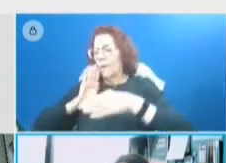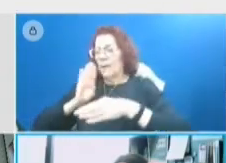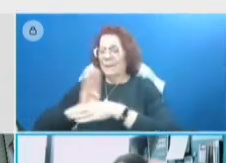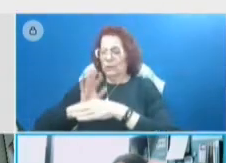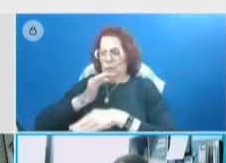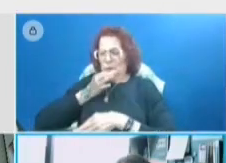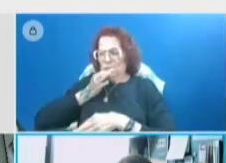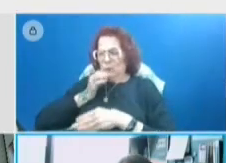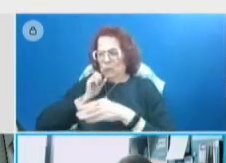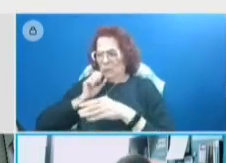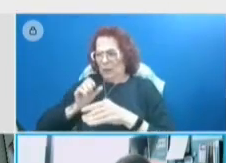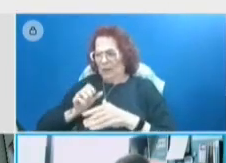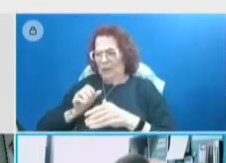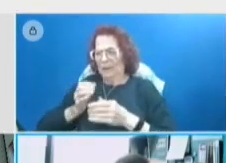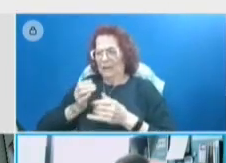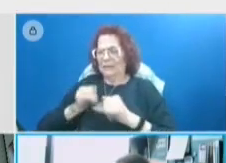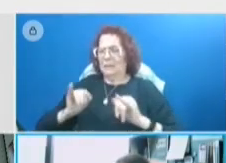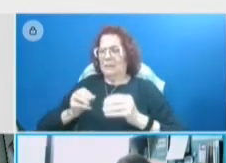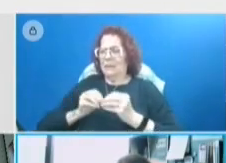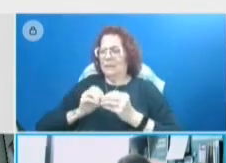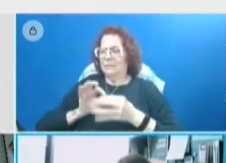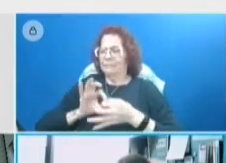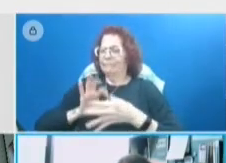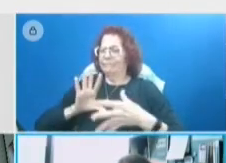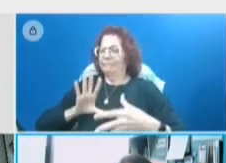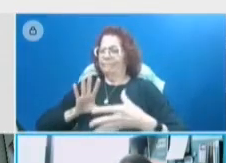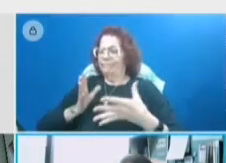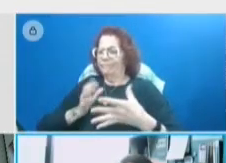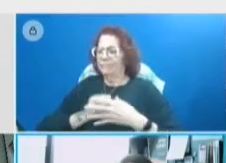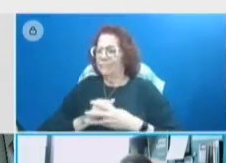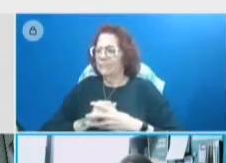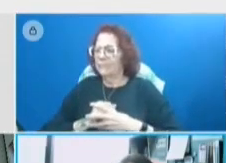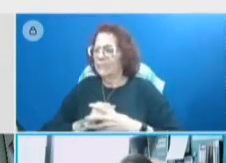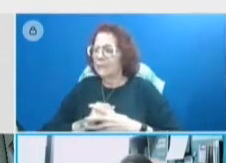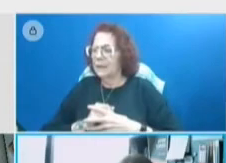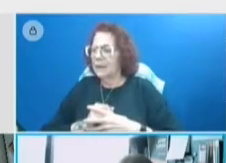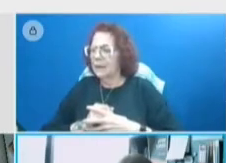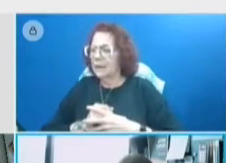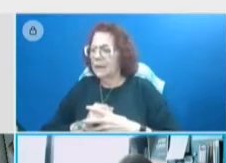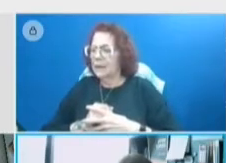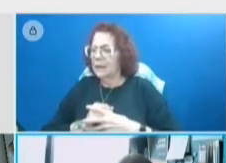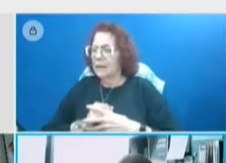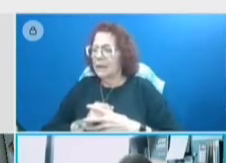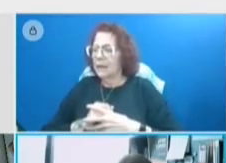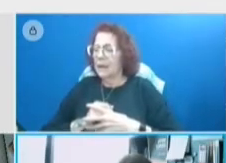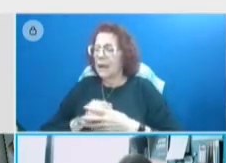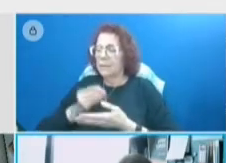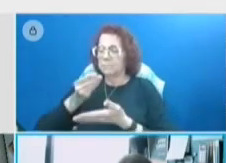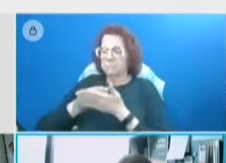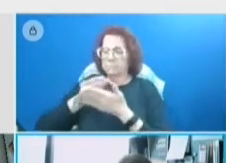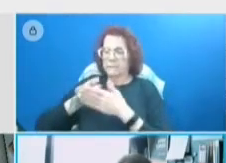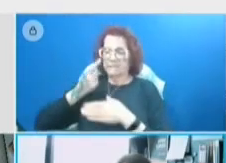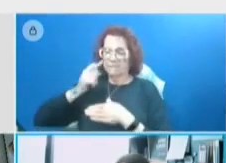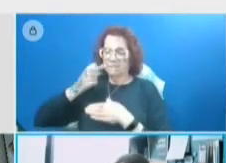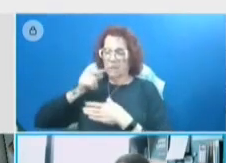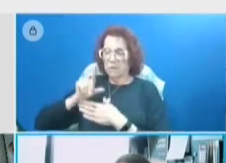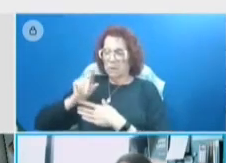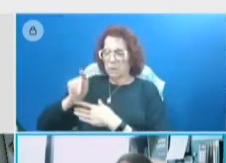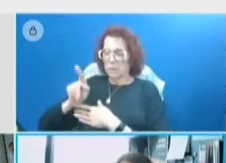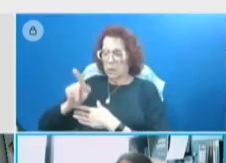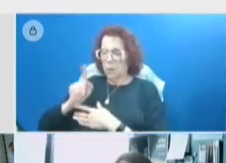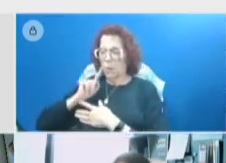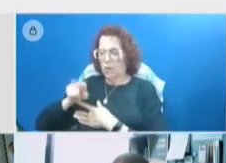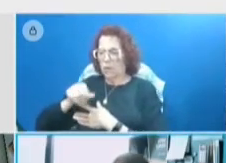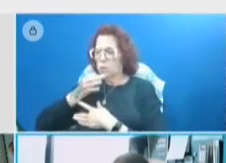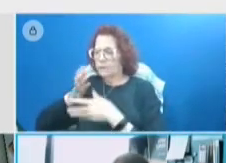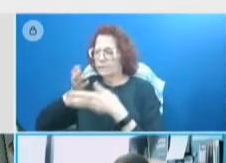The HAVA CARES funding for the 2020 election is closing out. We're at the point now that we